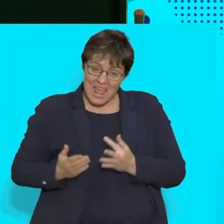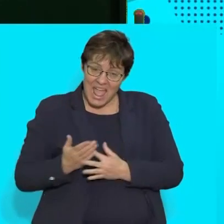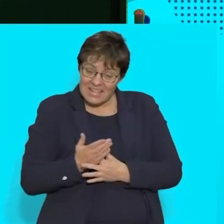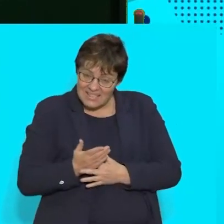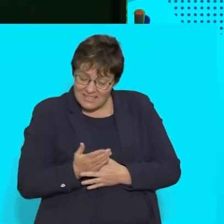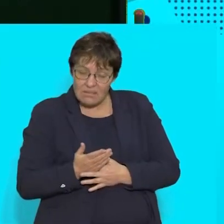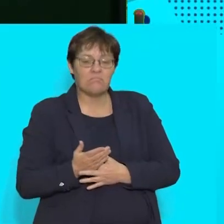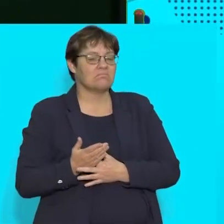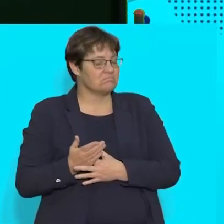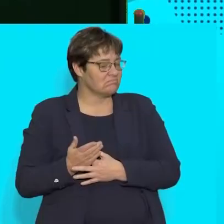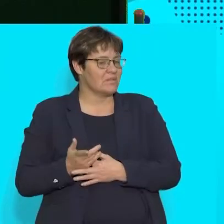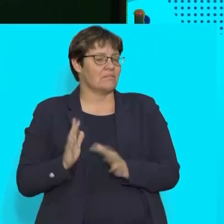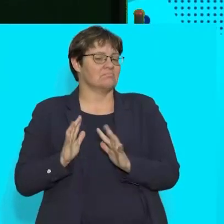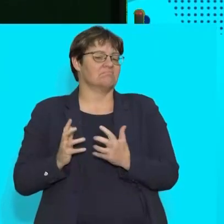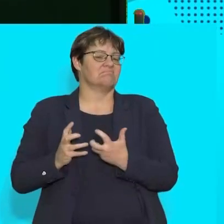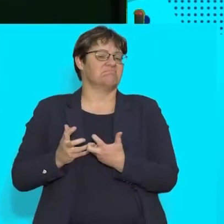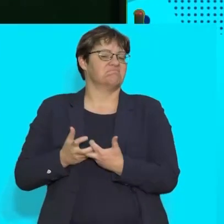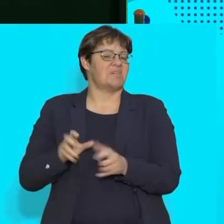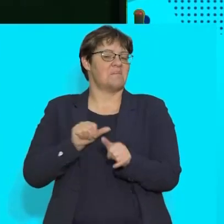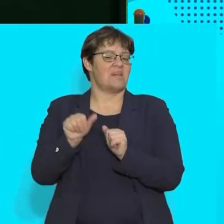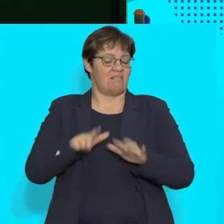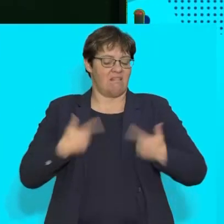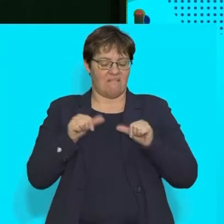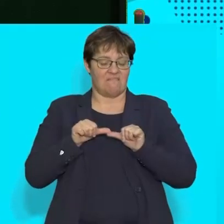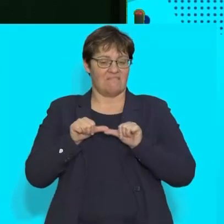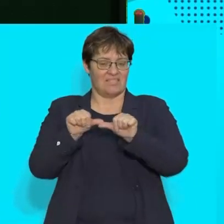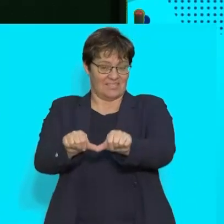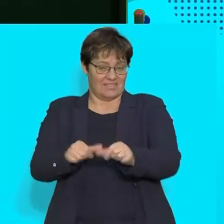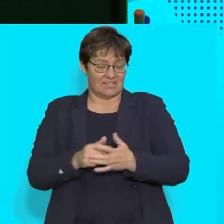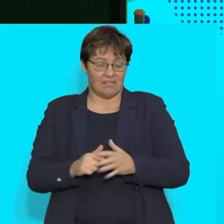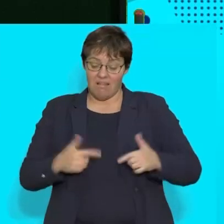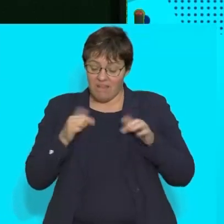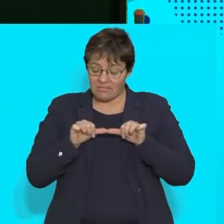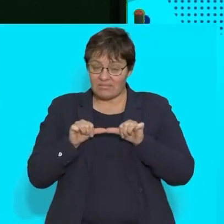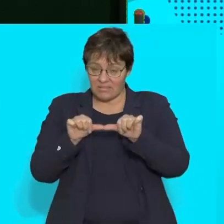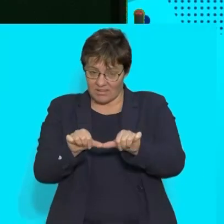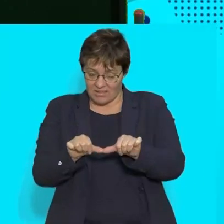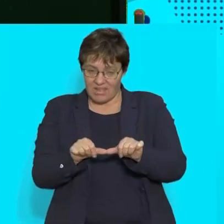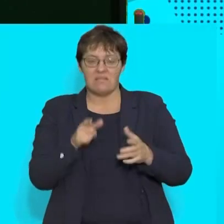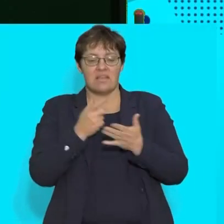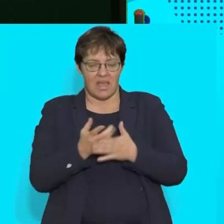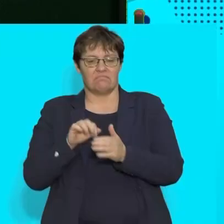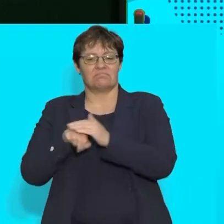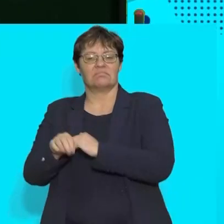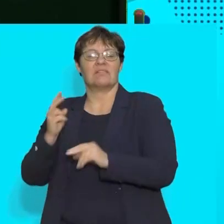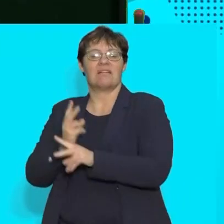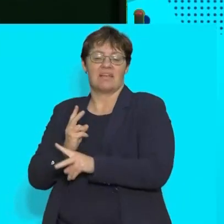access resources are better suited and survive. When they do survive, they are able to